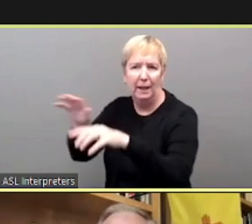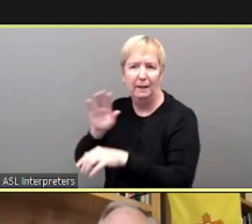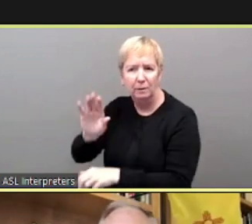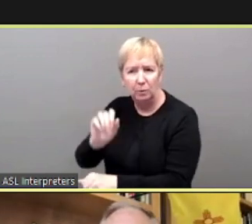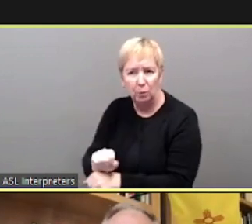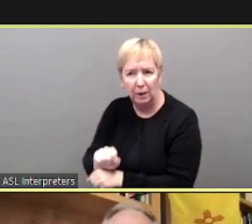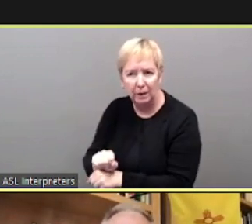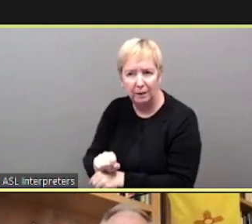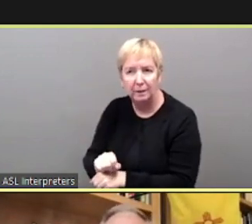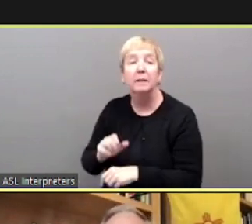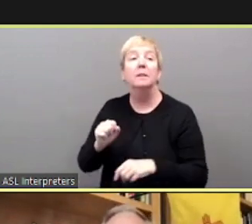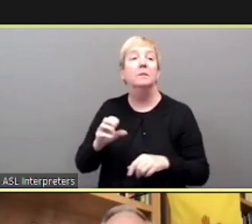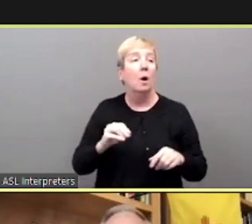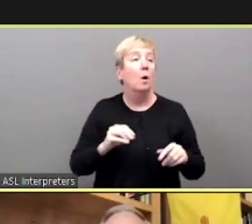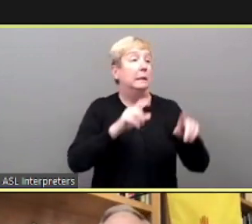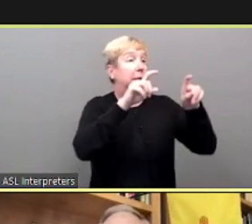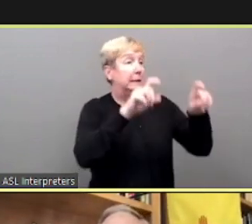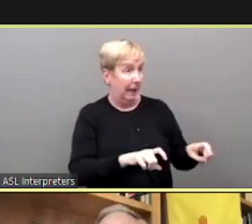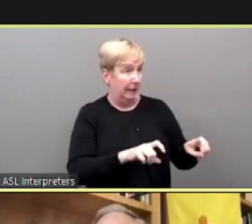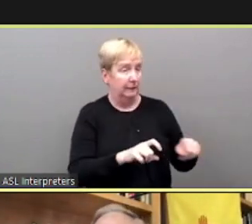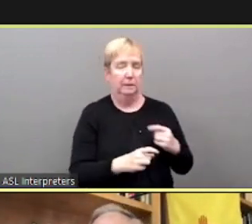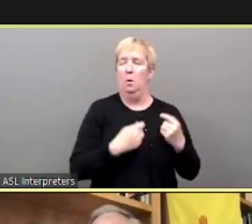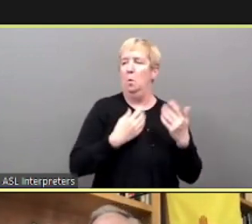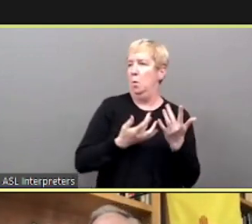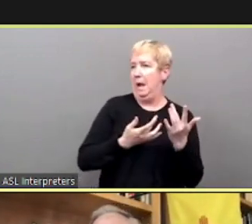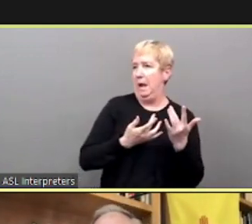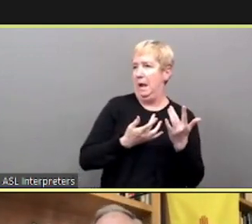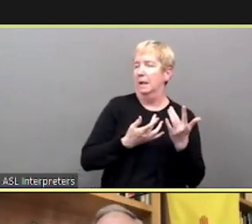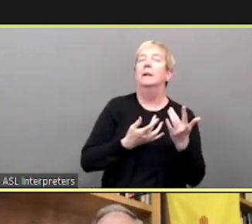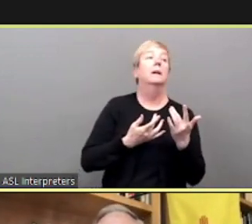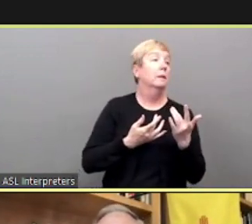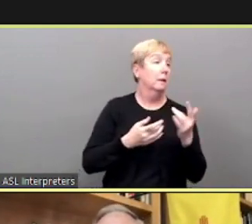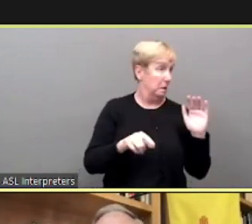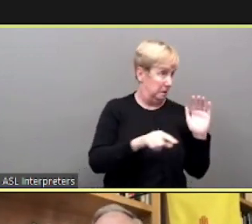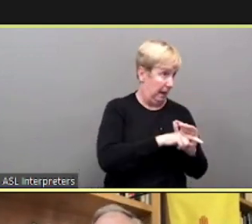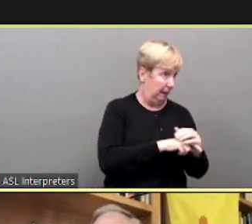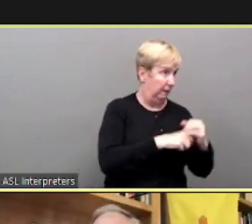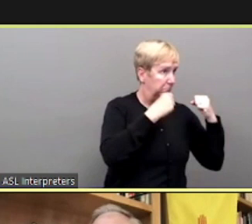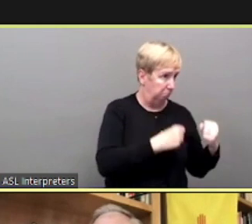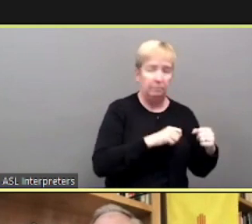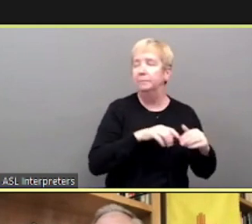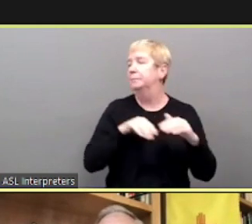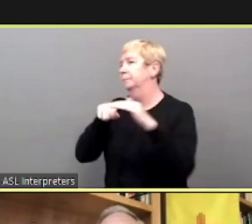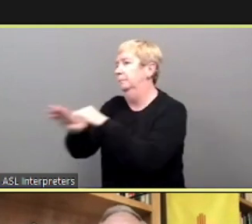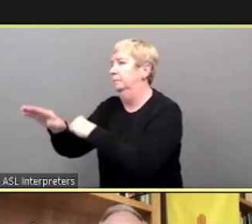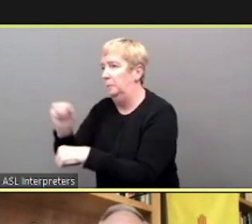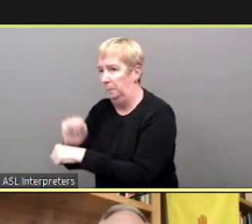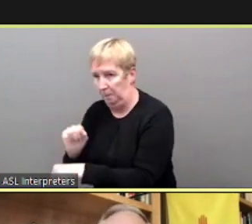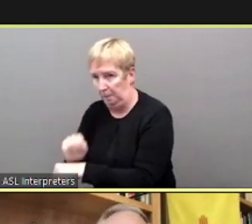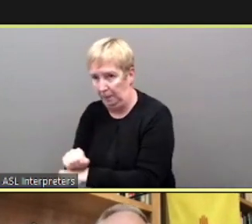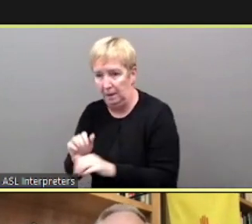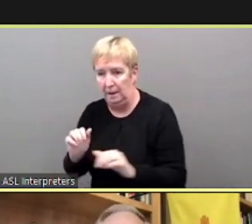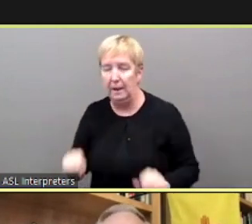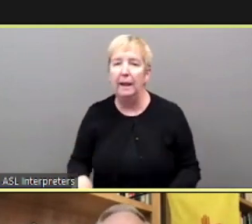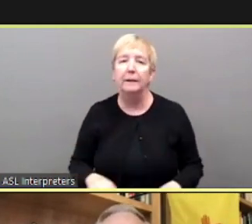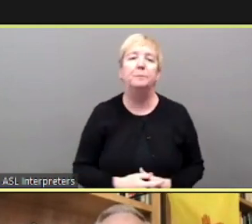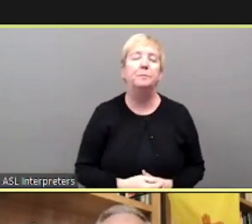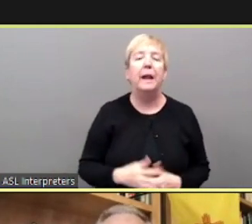then please wait till you have the results to hop back in to your place of employment and resume